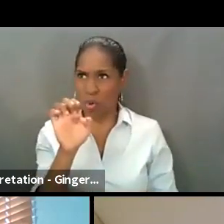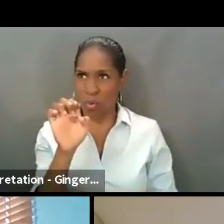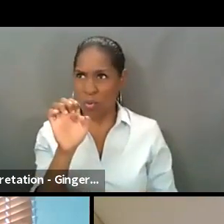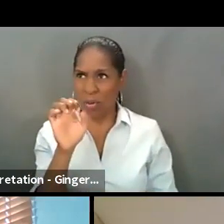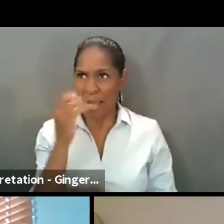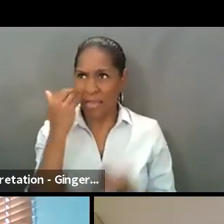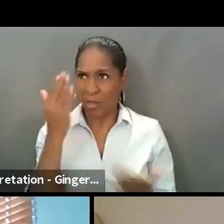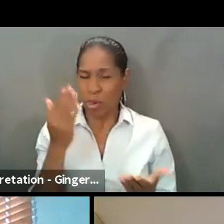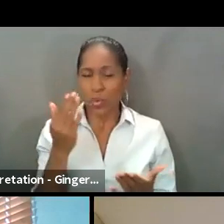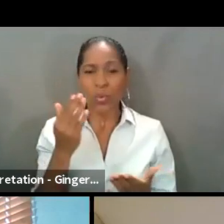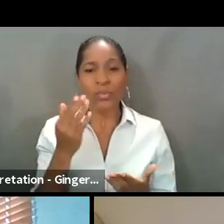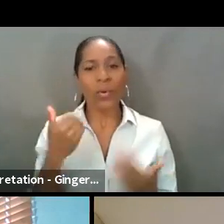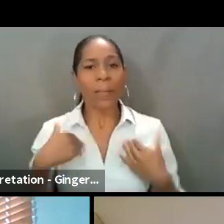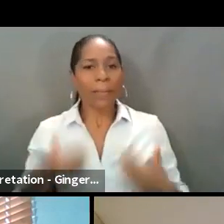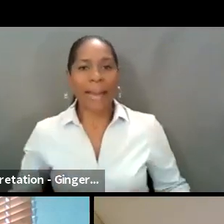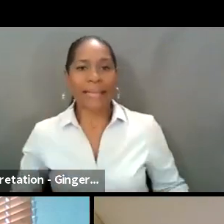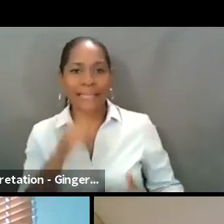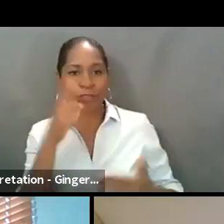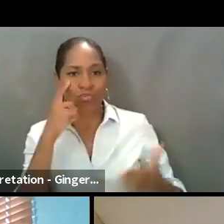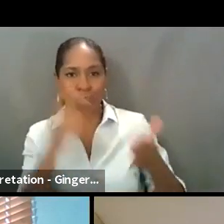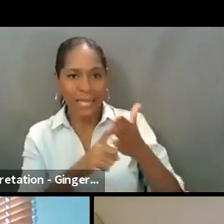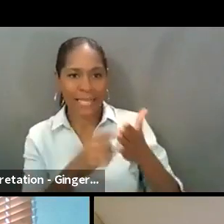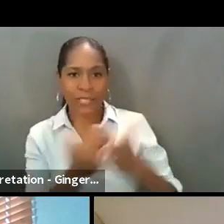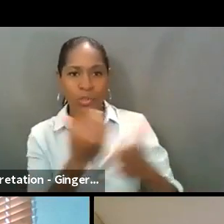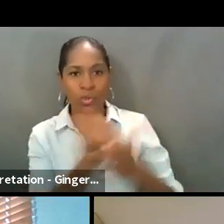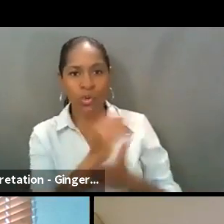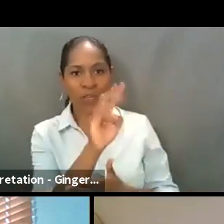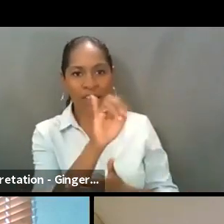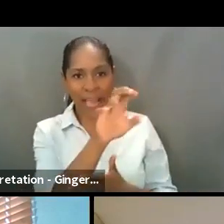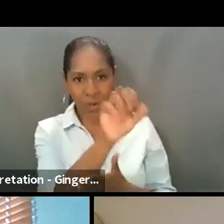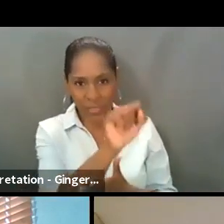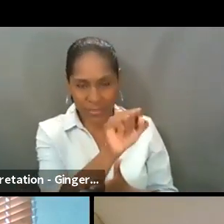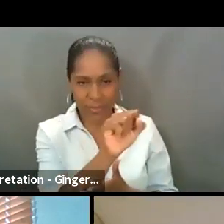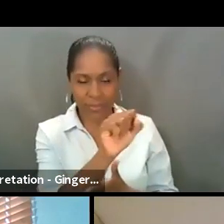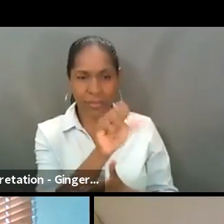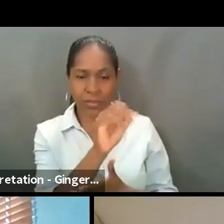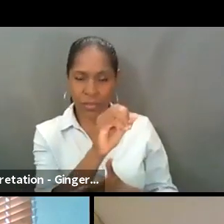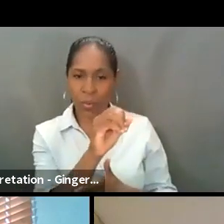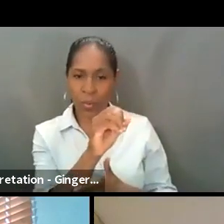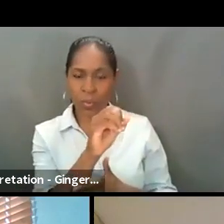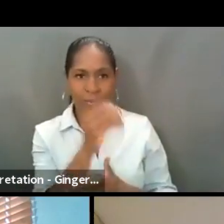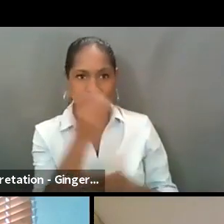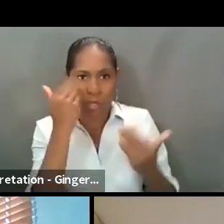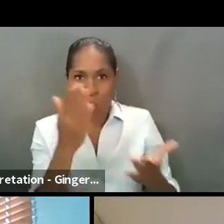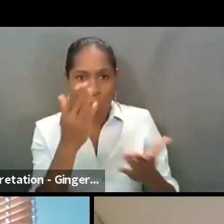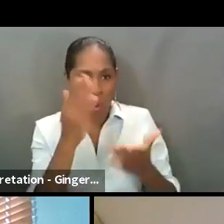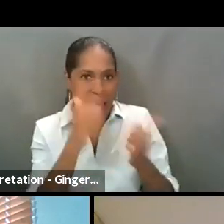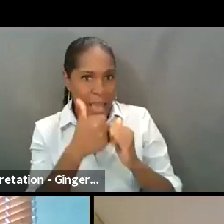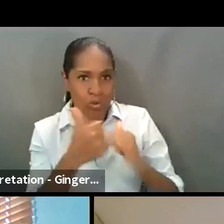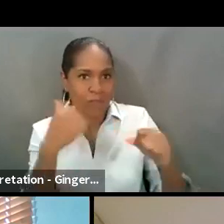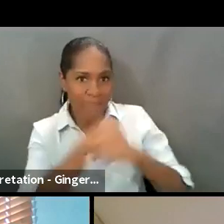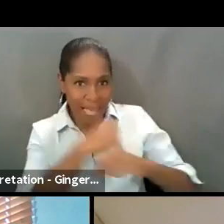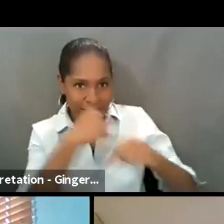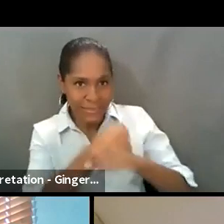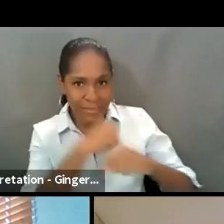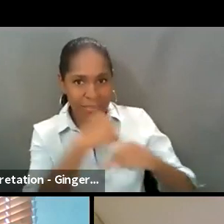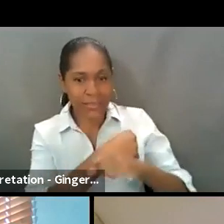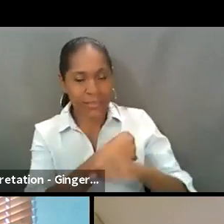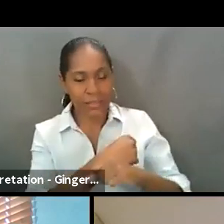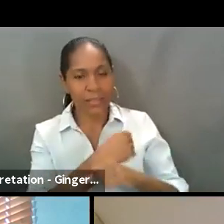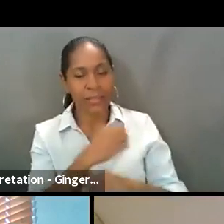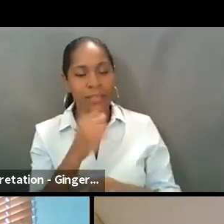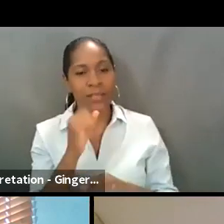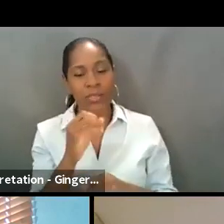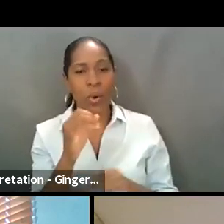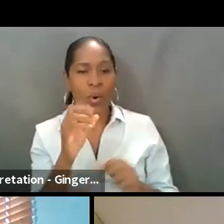get there? And I bet, you know, you're smart. You have lots of tools at your discretion. One way or another, you could maybe find your way to